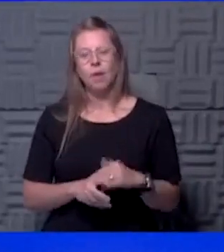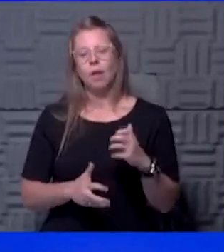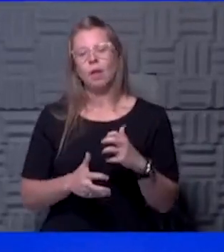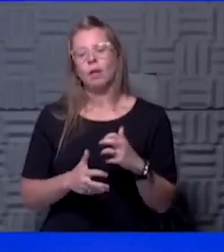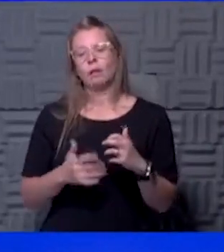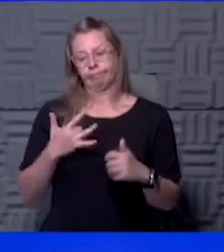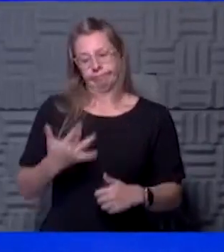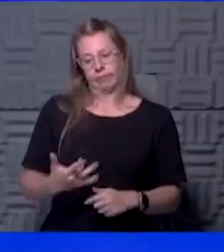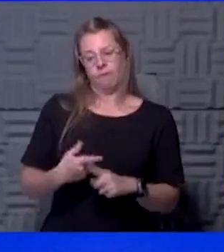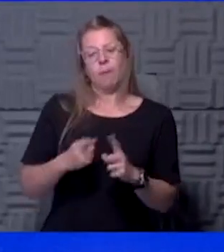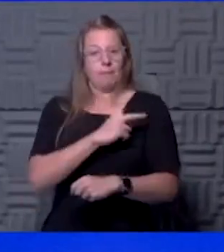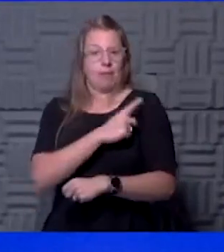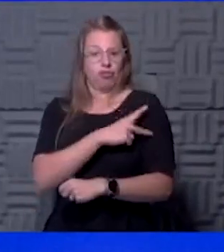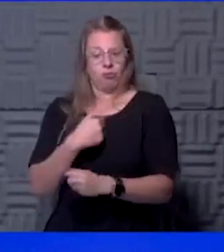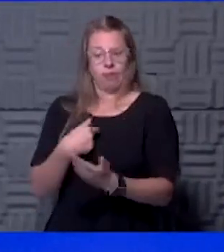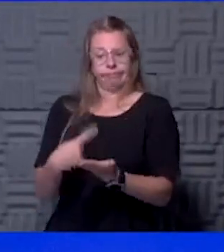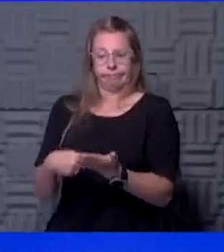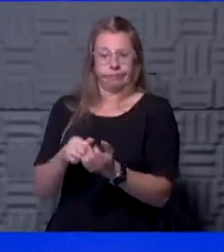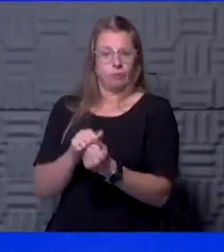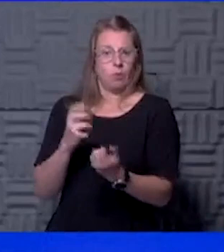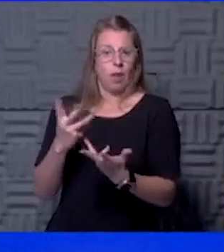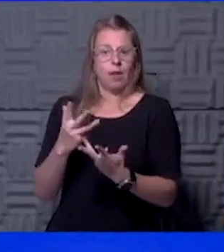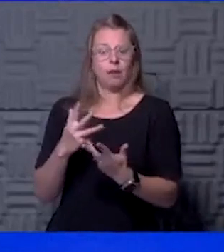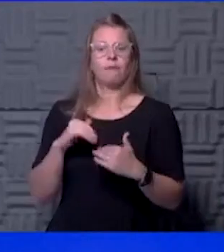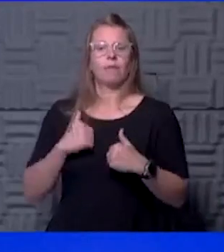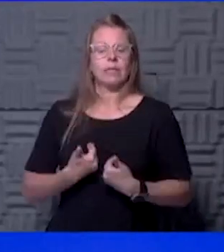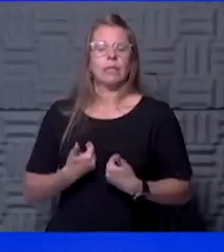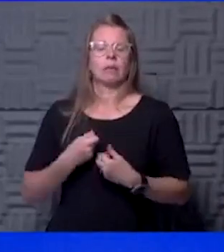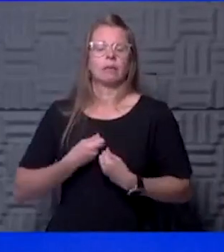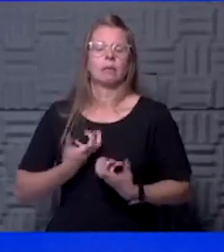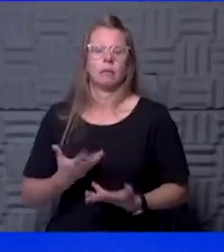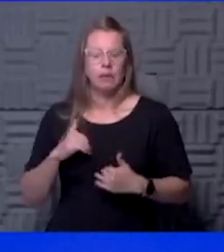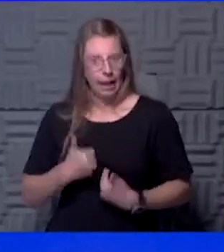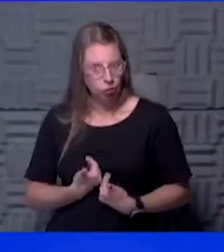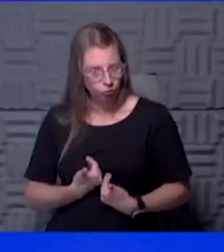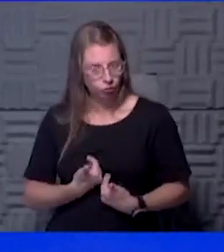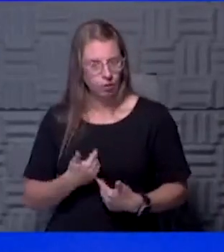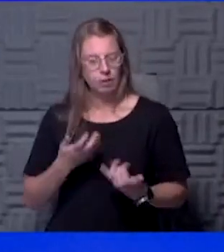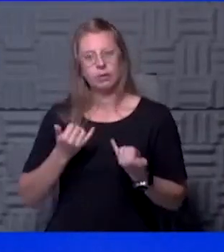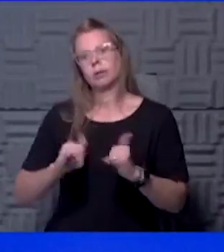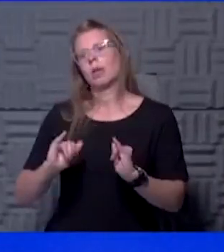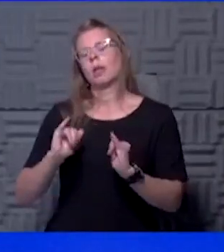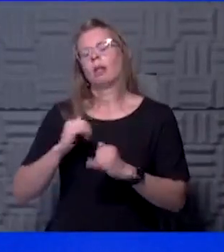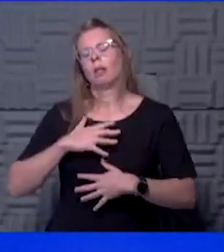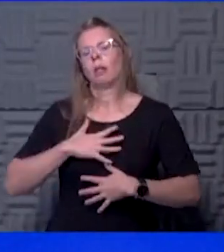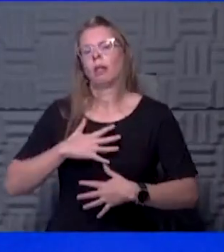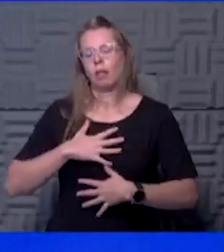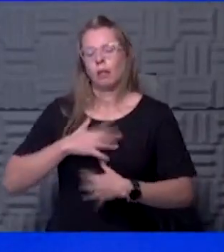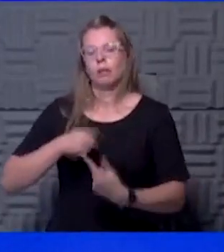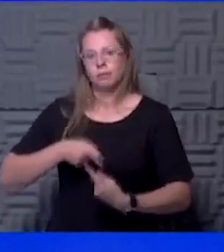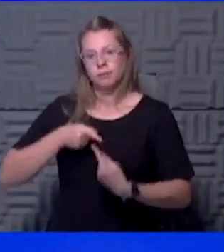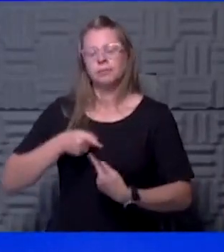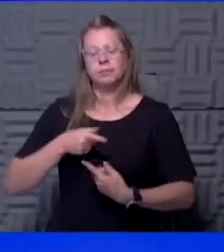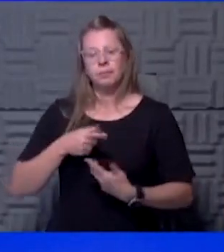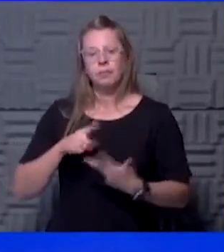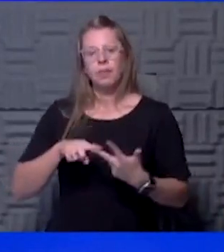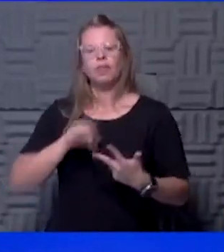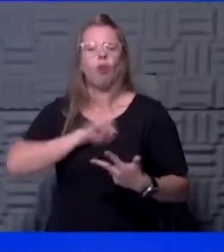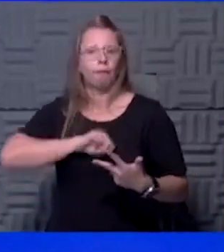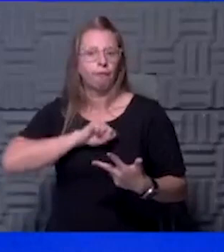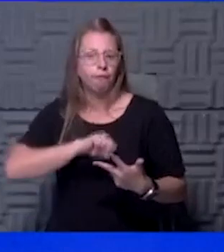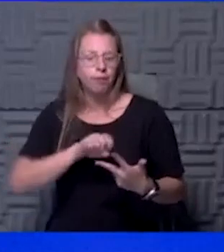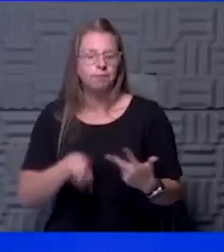from patients that I've talked to are fatigue, just being tired, still some shortness of breath and